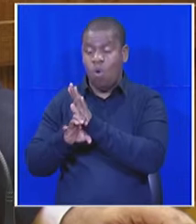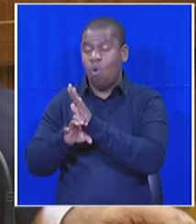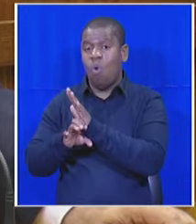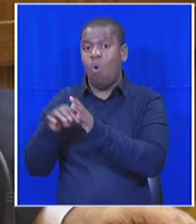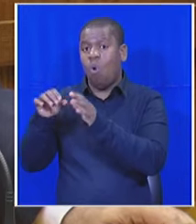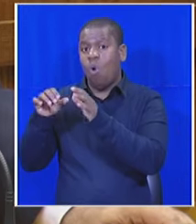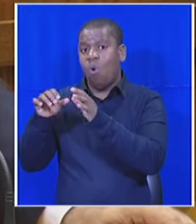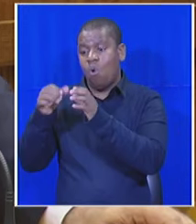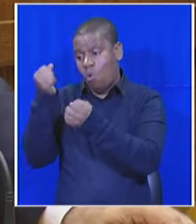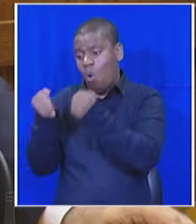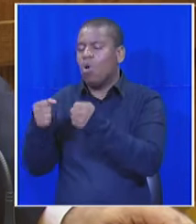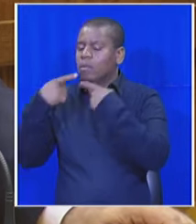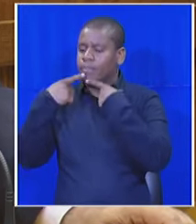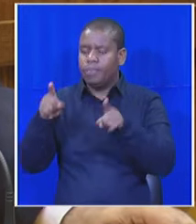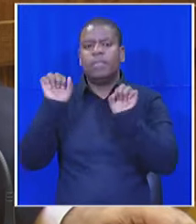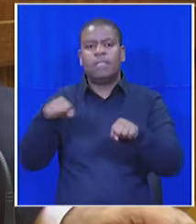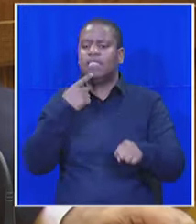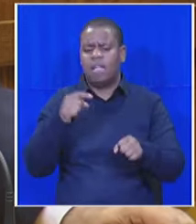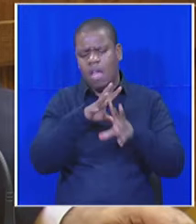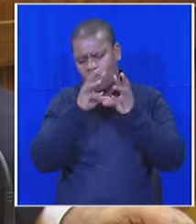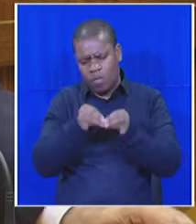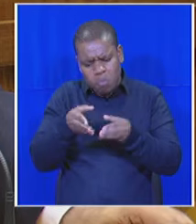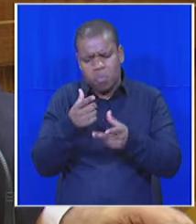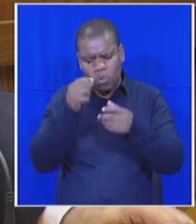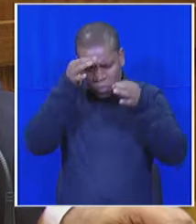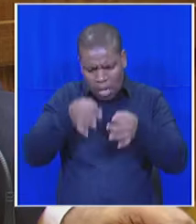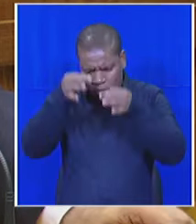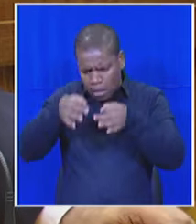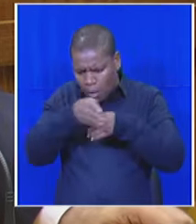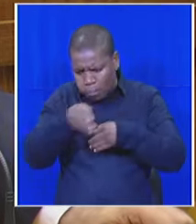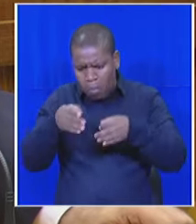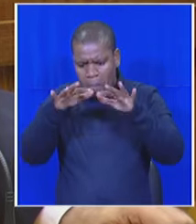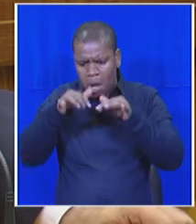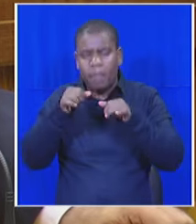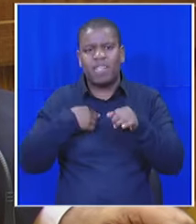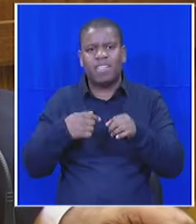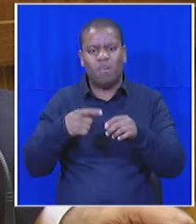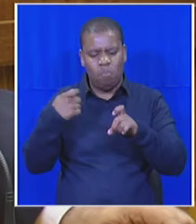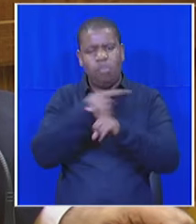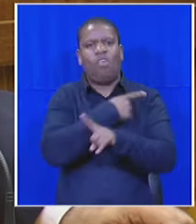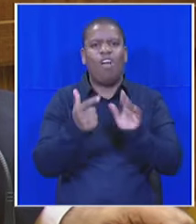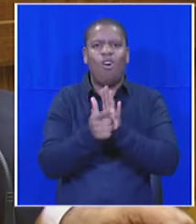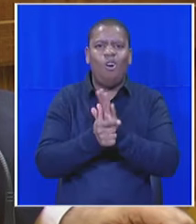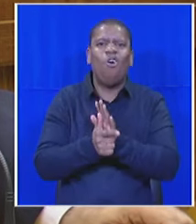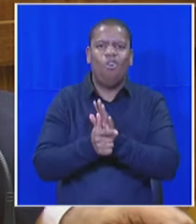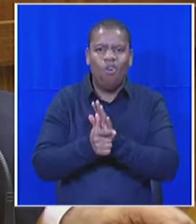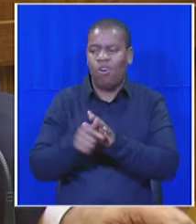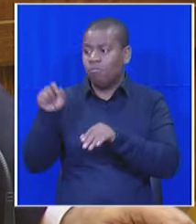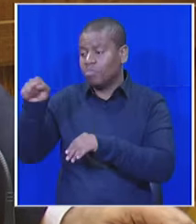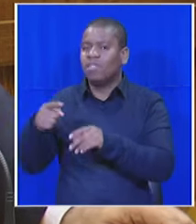unlawful. It's the first time since 1994 that decisions taken by Parliament were found by the Constitutional Court